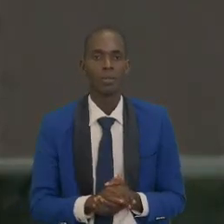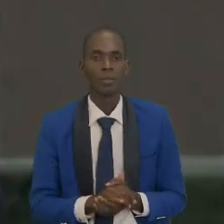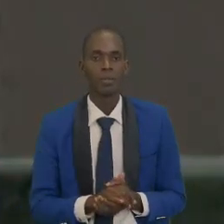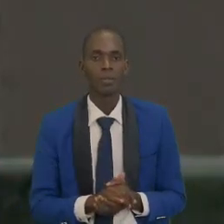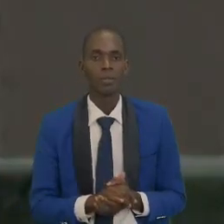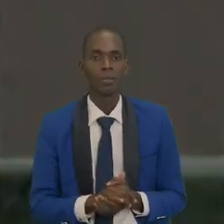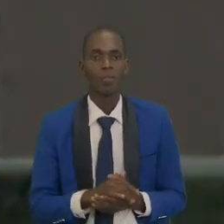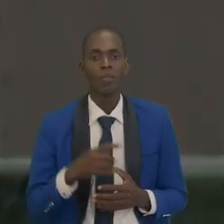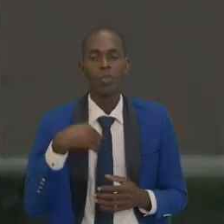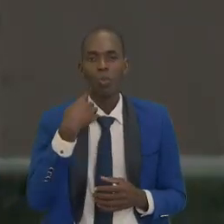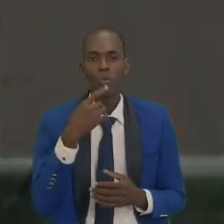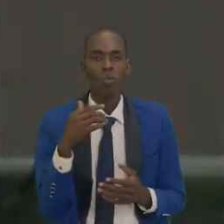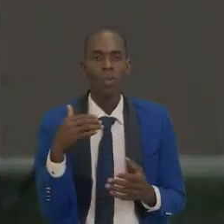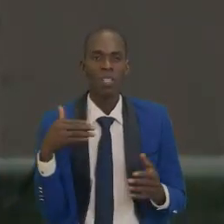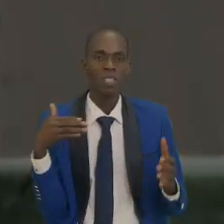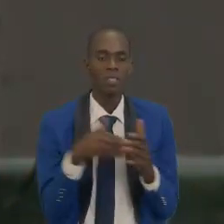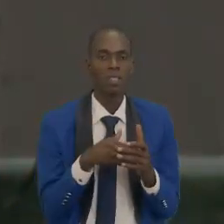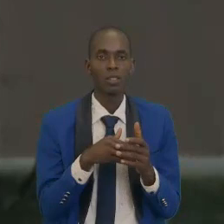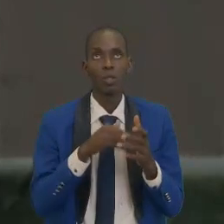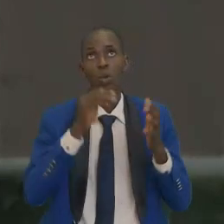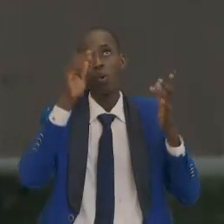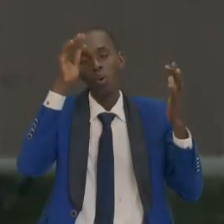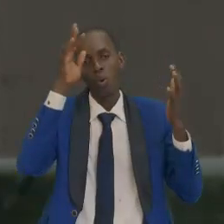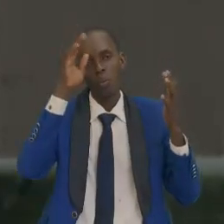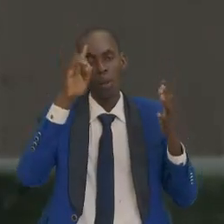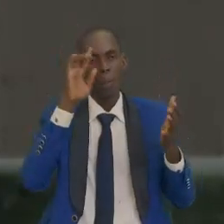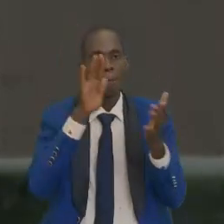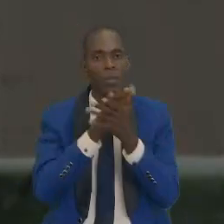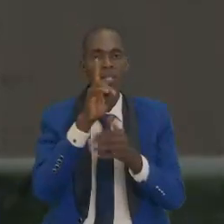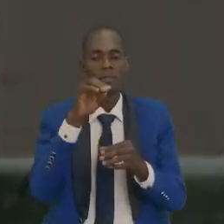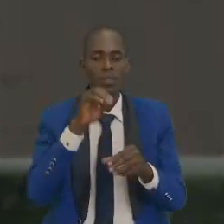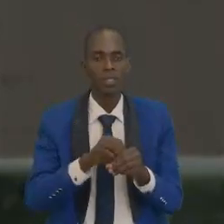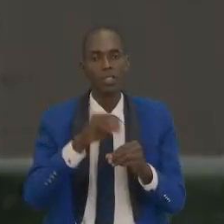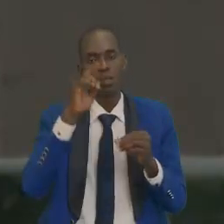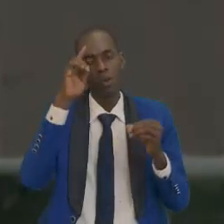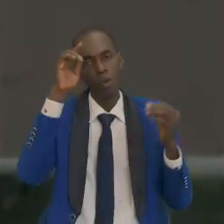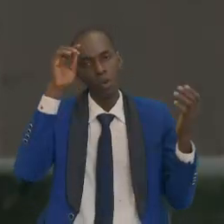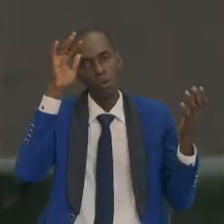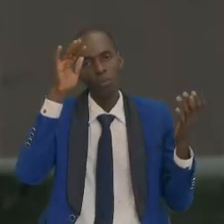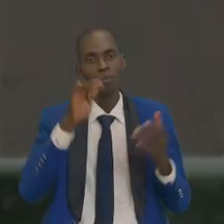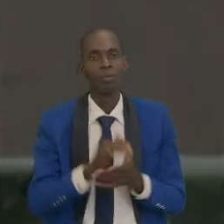who against hope believed in hope